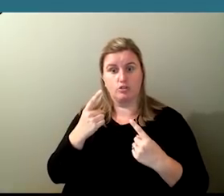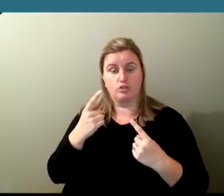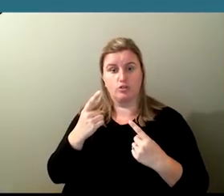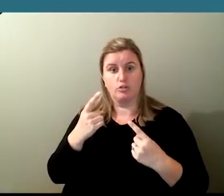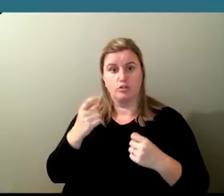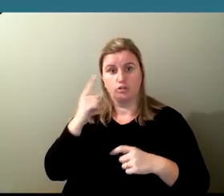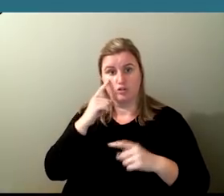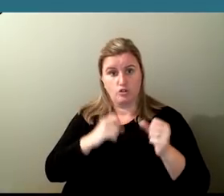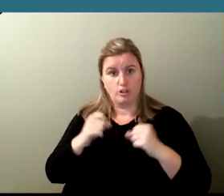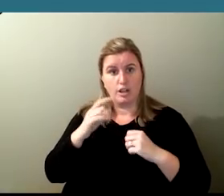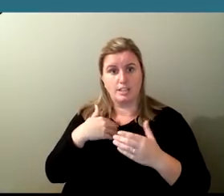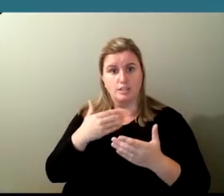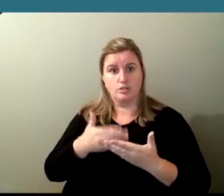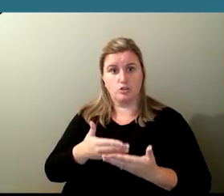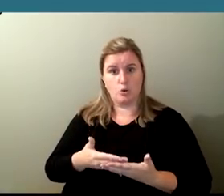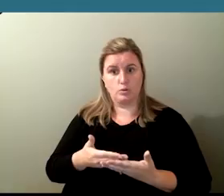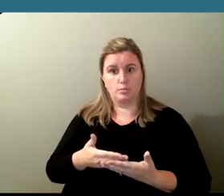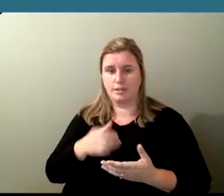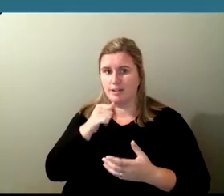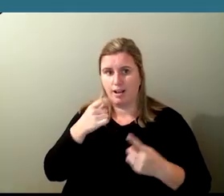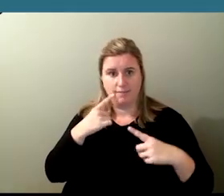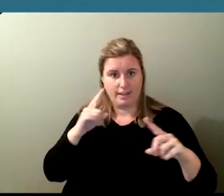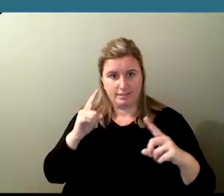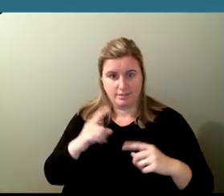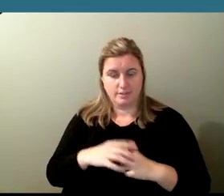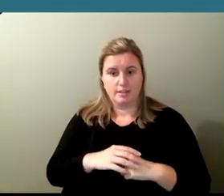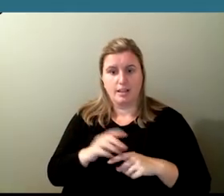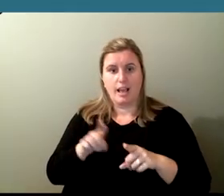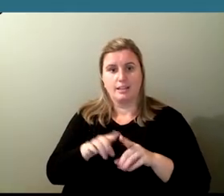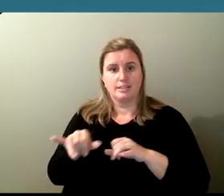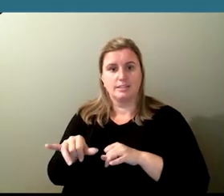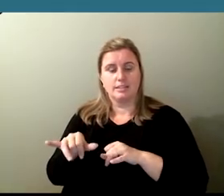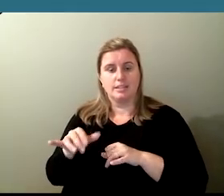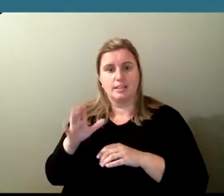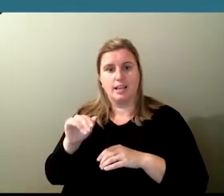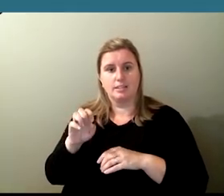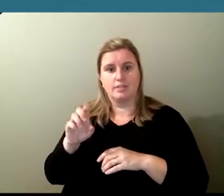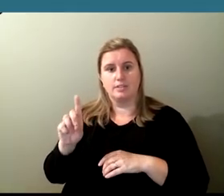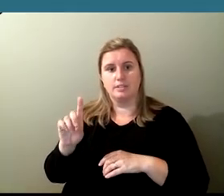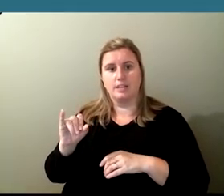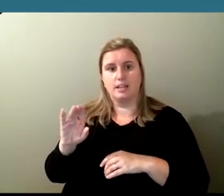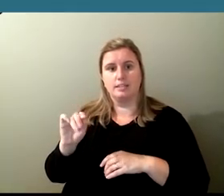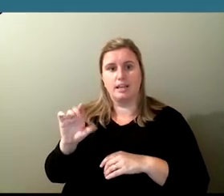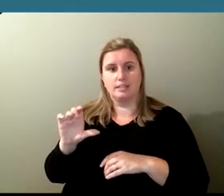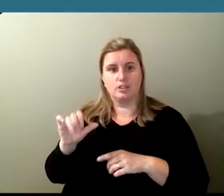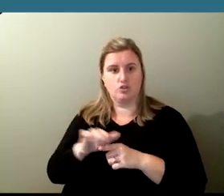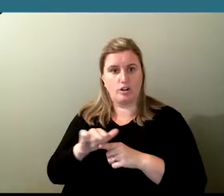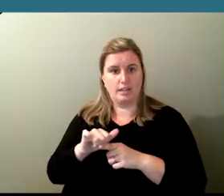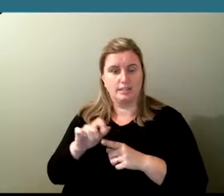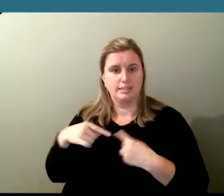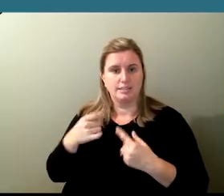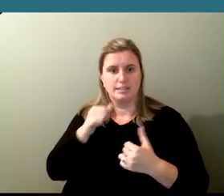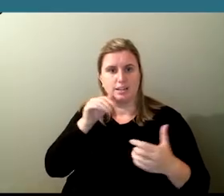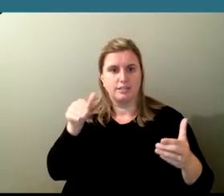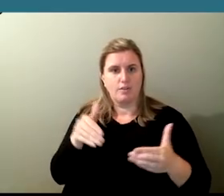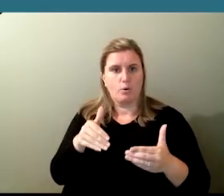that has shown to be not effective, as is the case of didactic training, since it doesn't focus